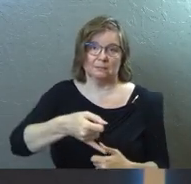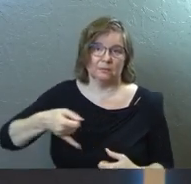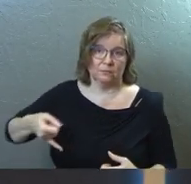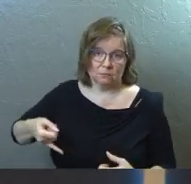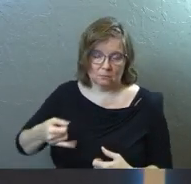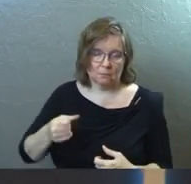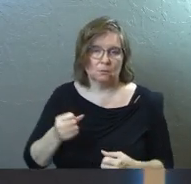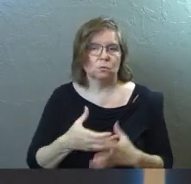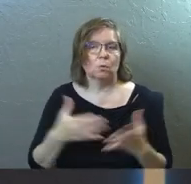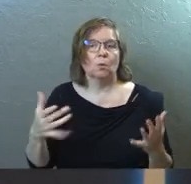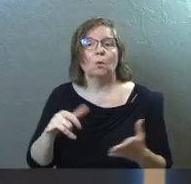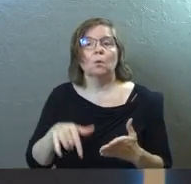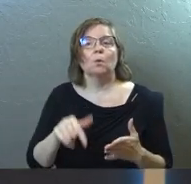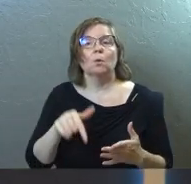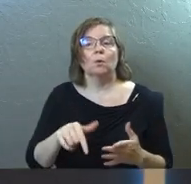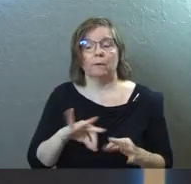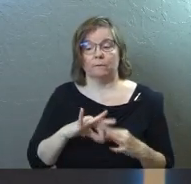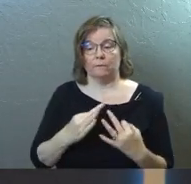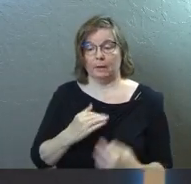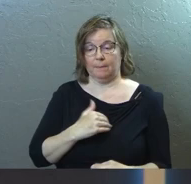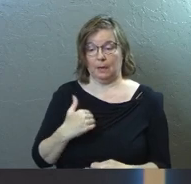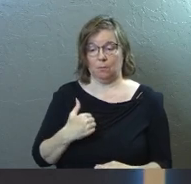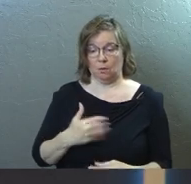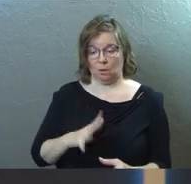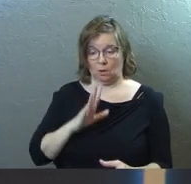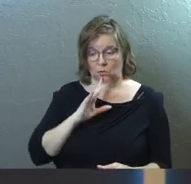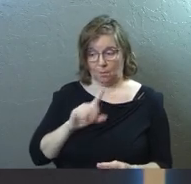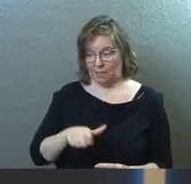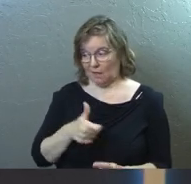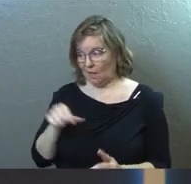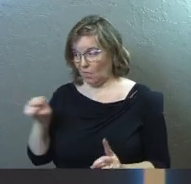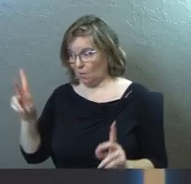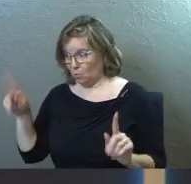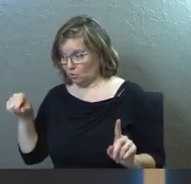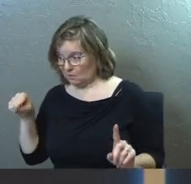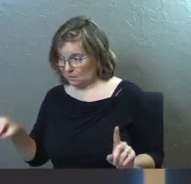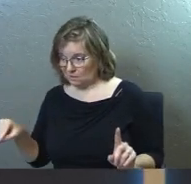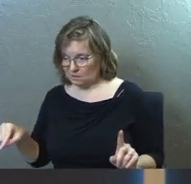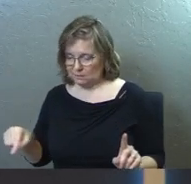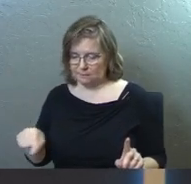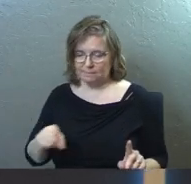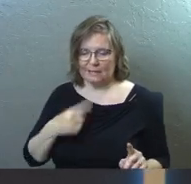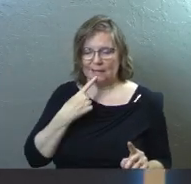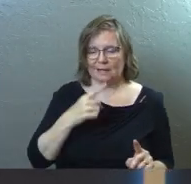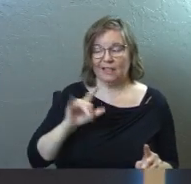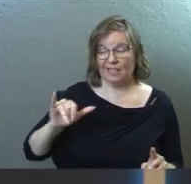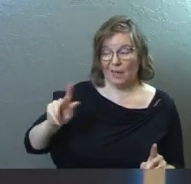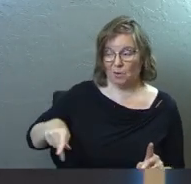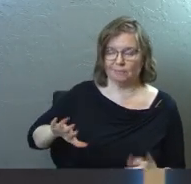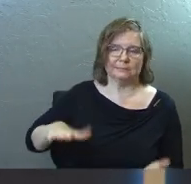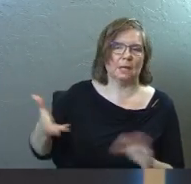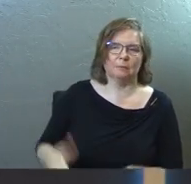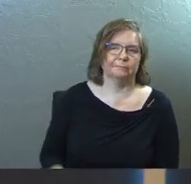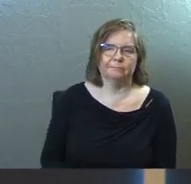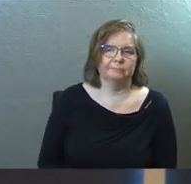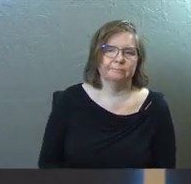created. So much so that this family member, when they talk about that other family member, they tell people that that person is